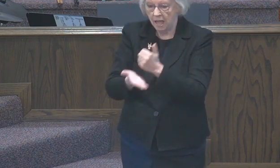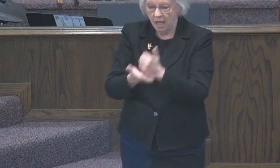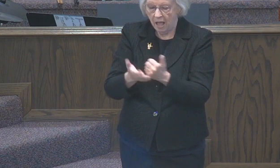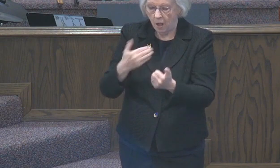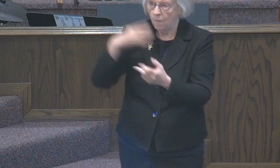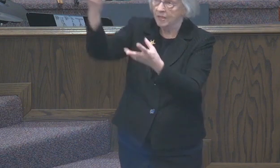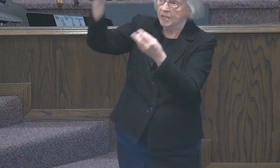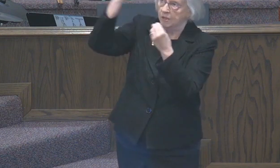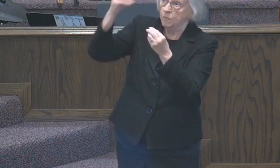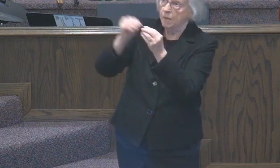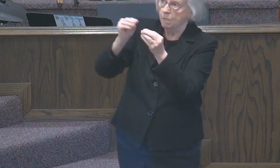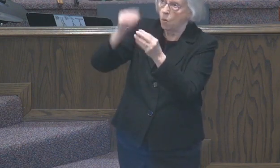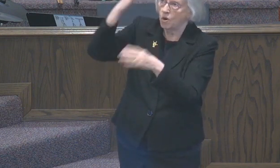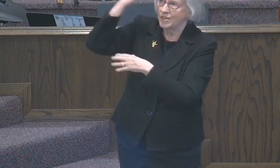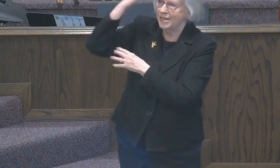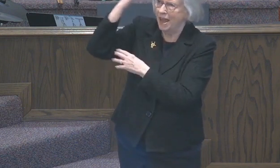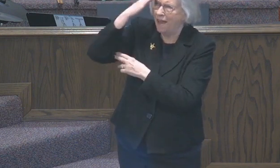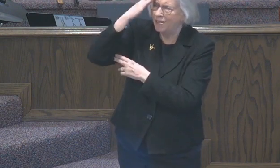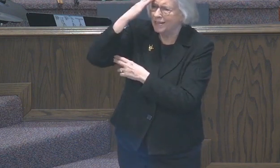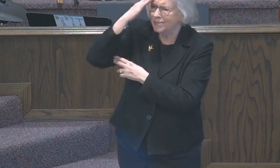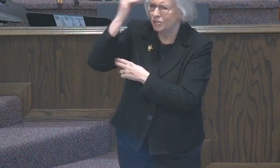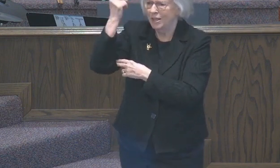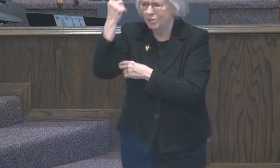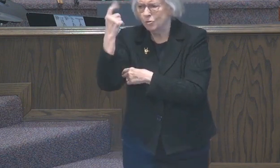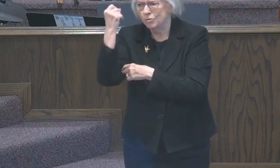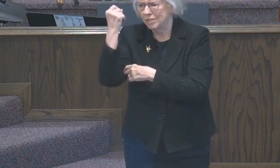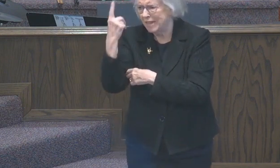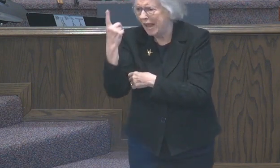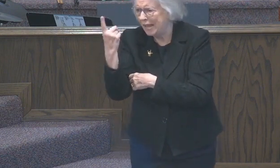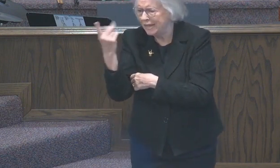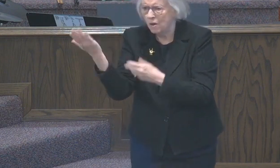can help with your speck,